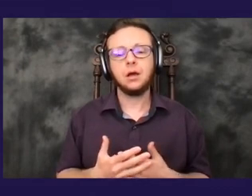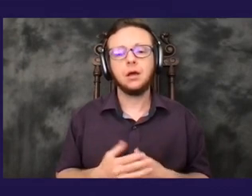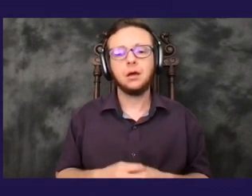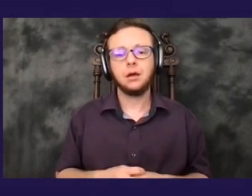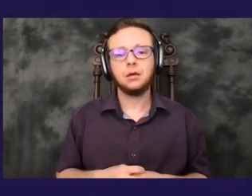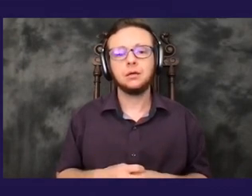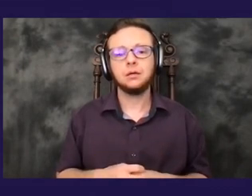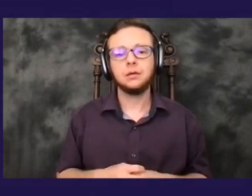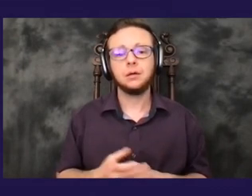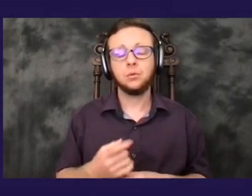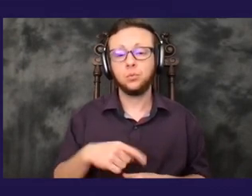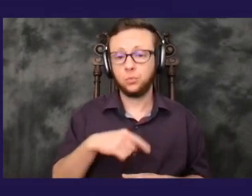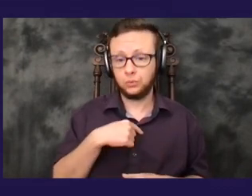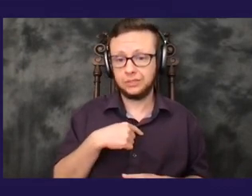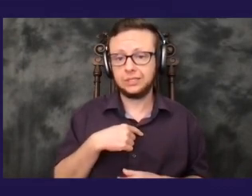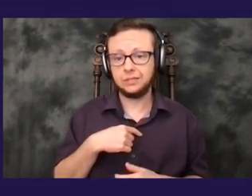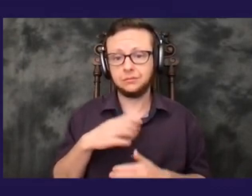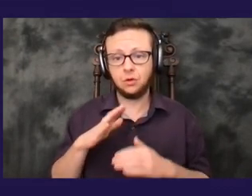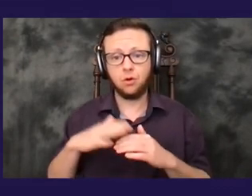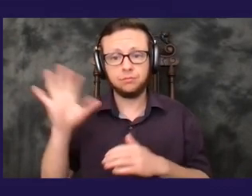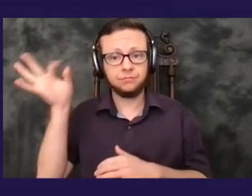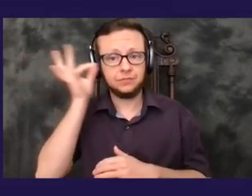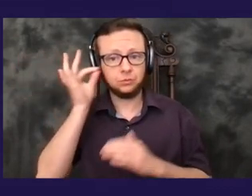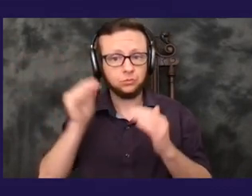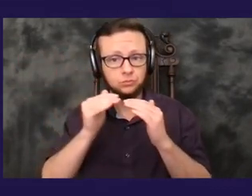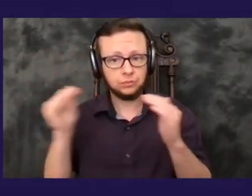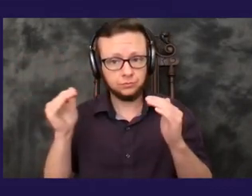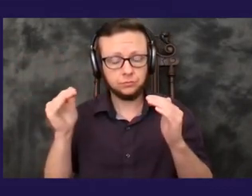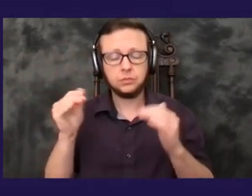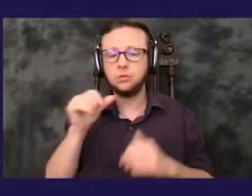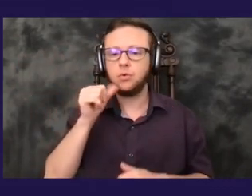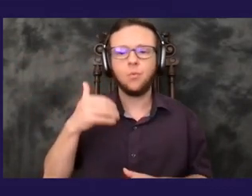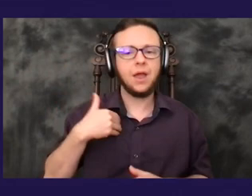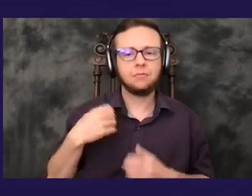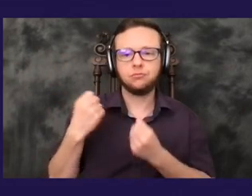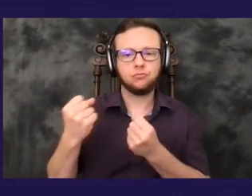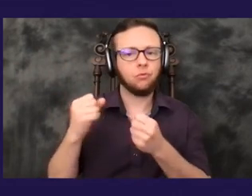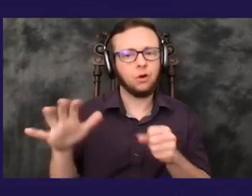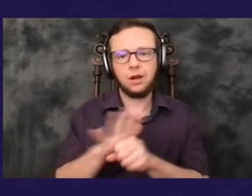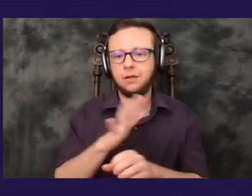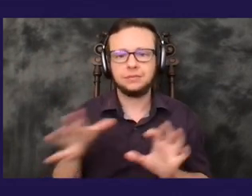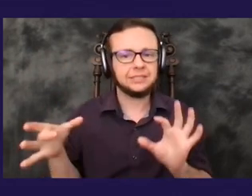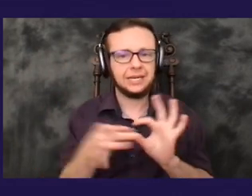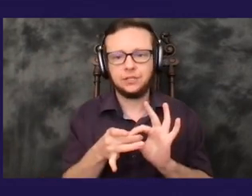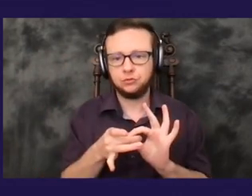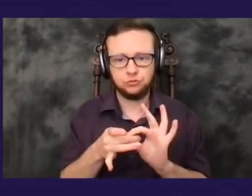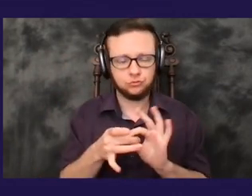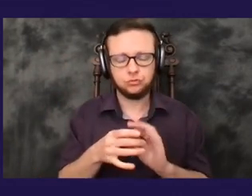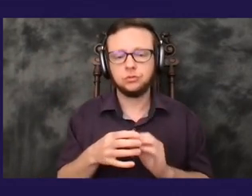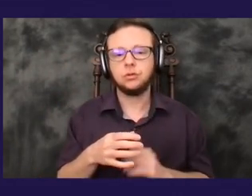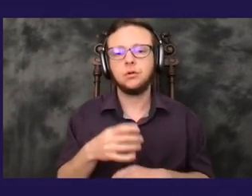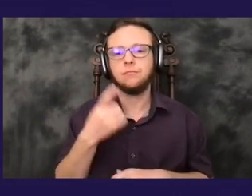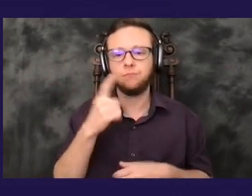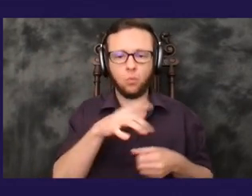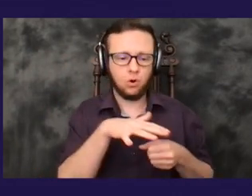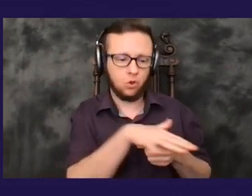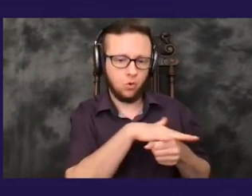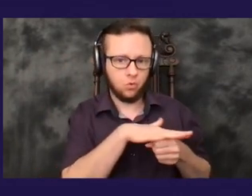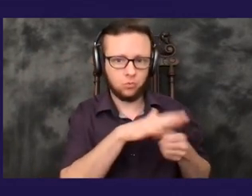We at the federal level do not have strong enough connections to those local